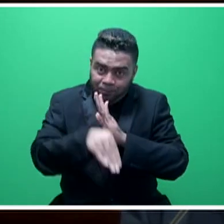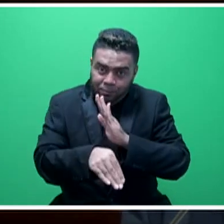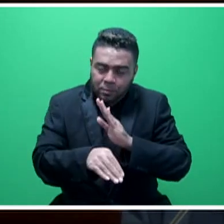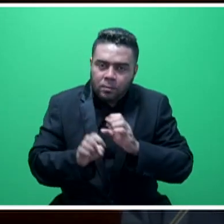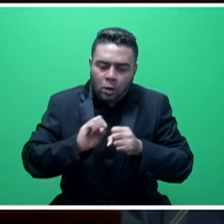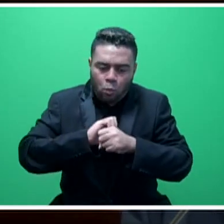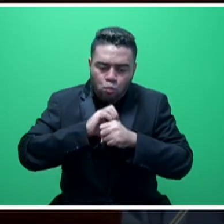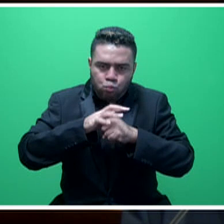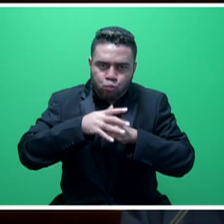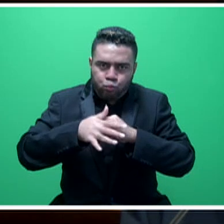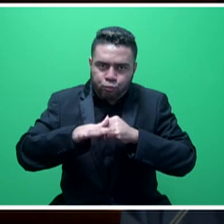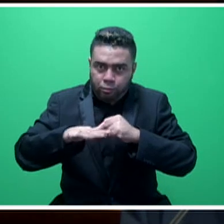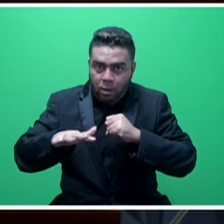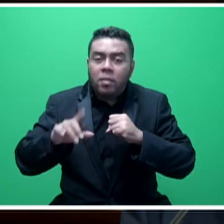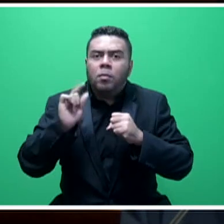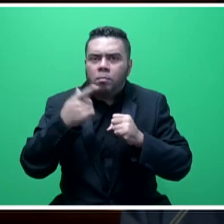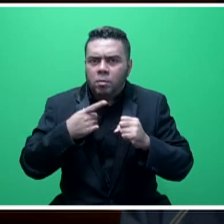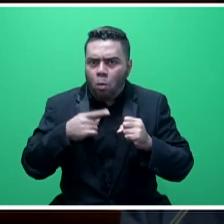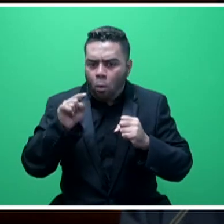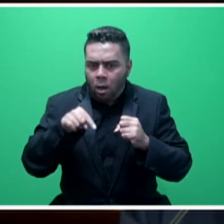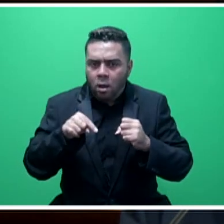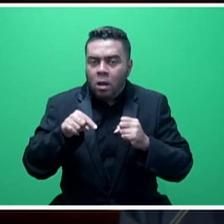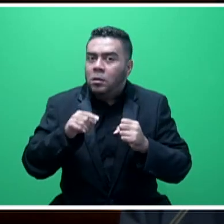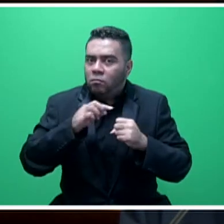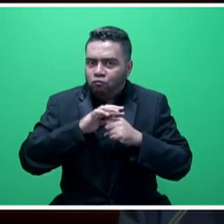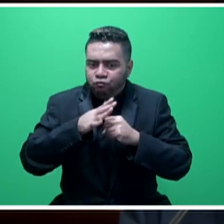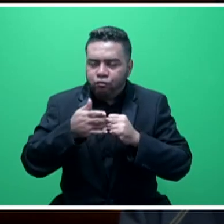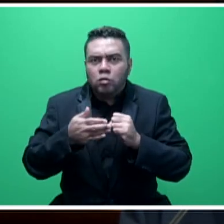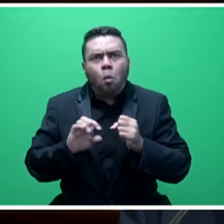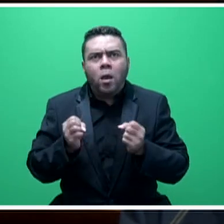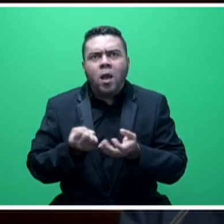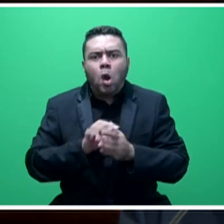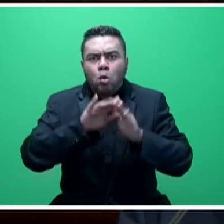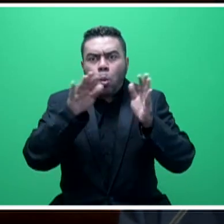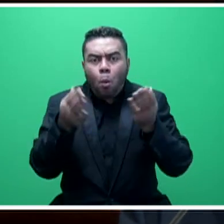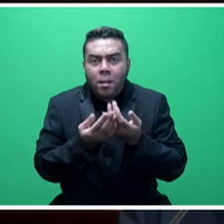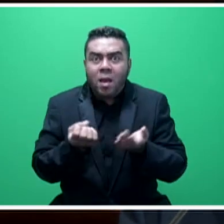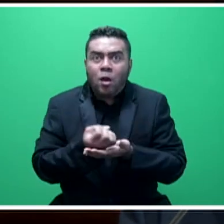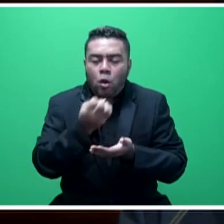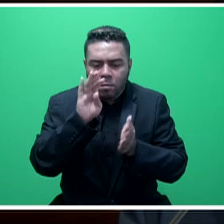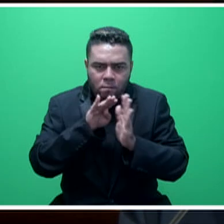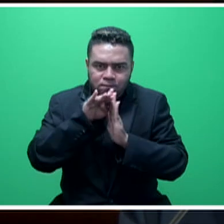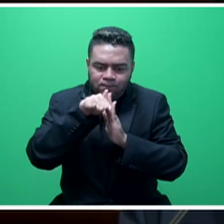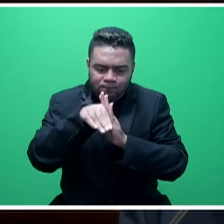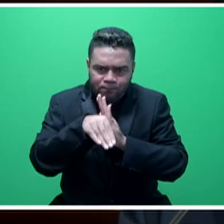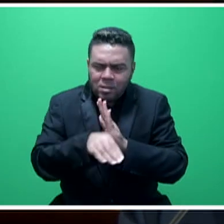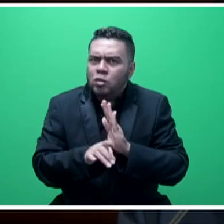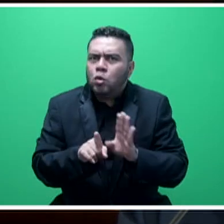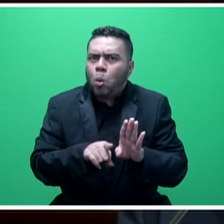has widespread ramifications on every single sector. Given this economic slowdown, the